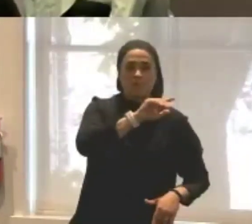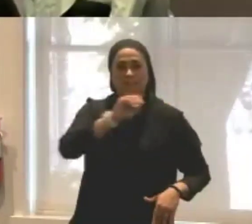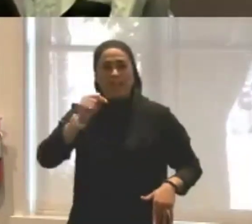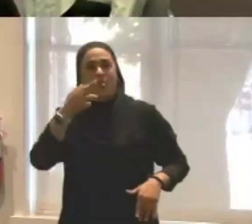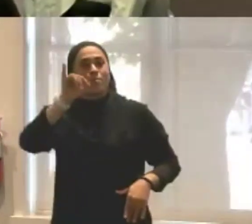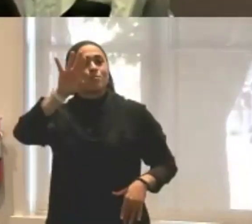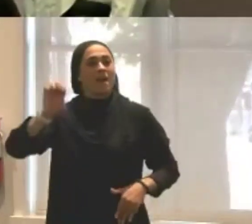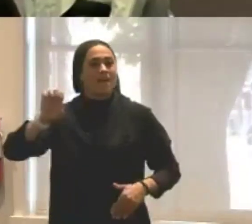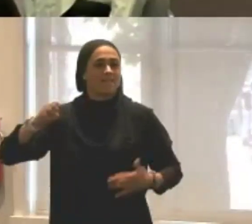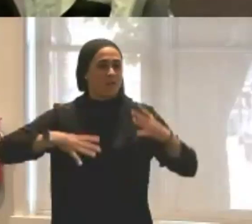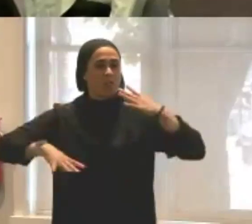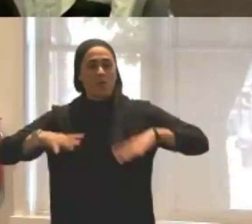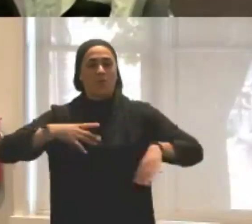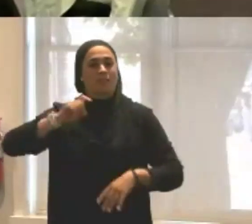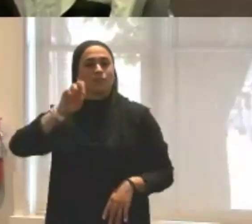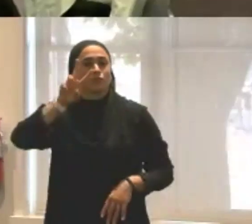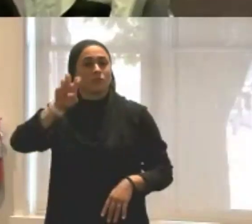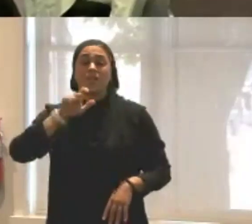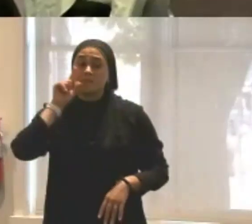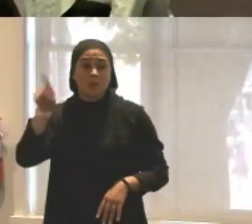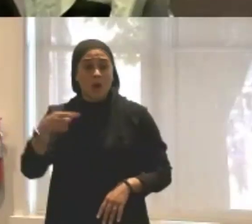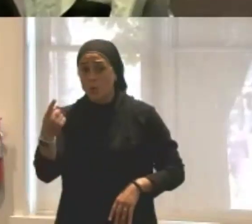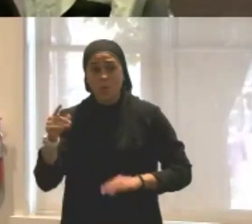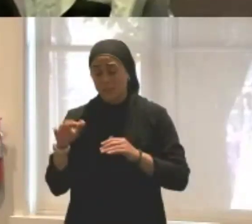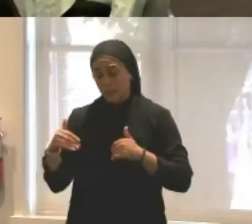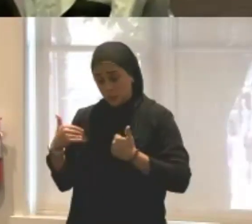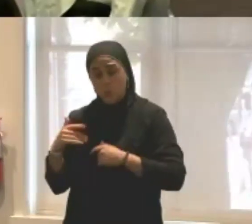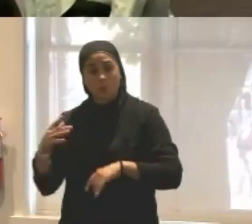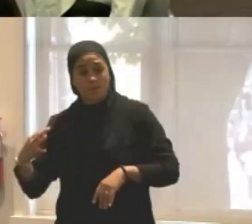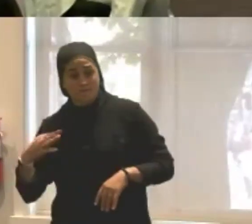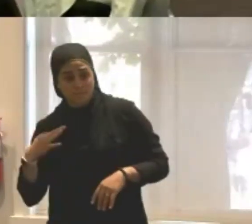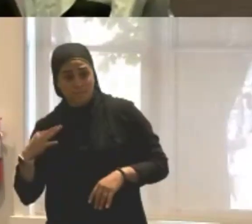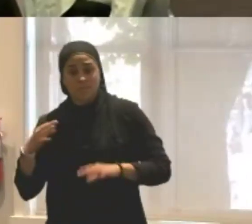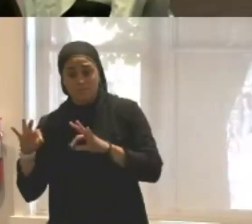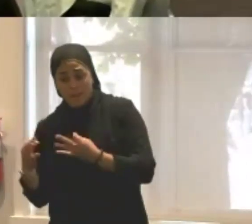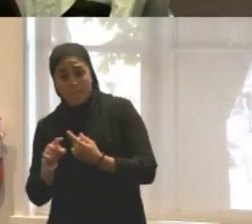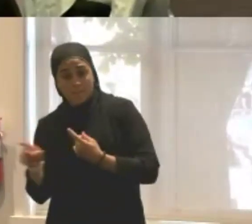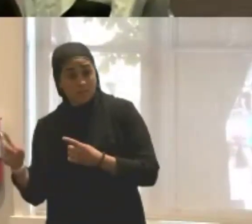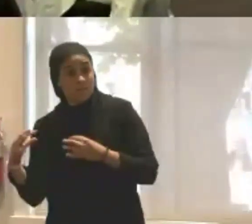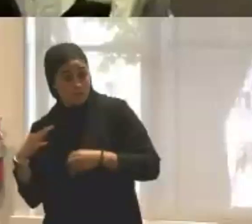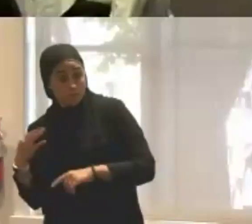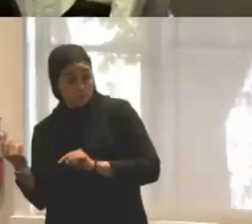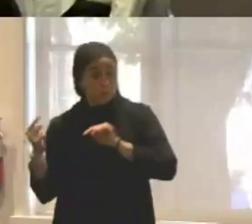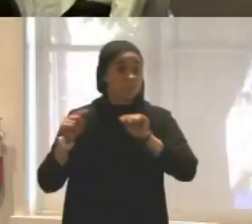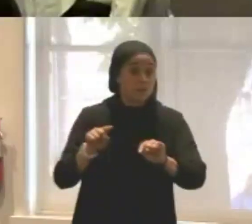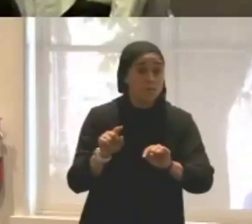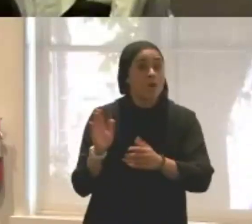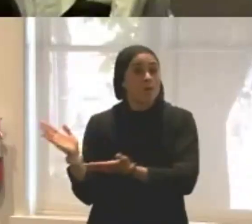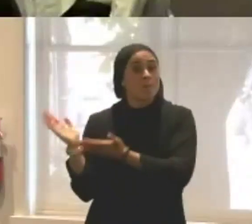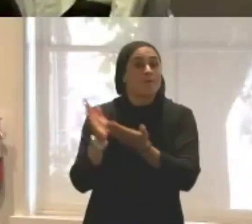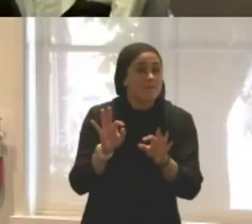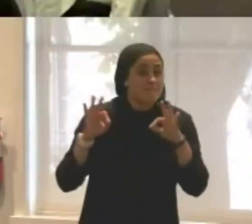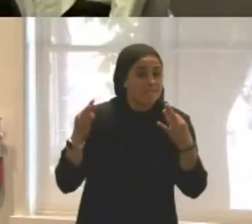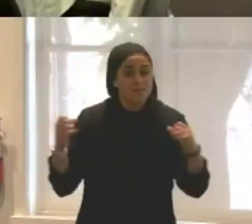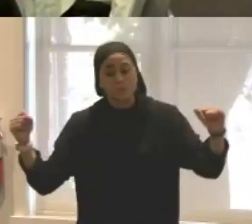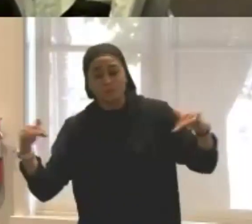who most of our families not only volunteered, most of the youth not only volunteered and supported and gave their time, but also brought their families